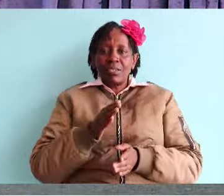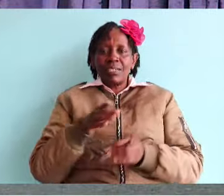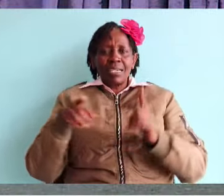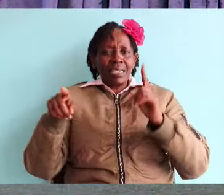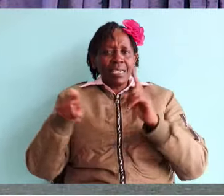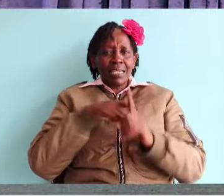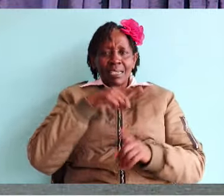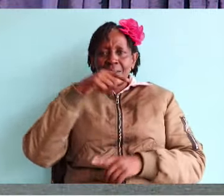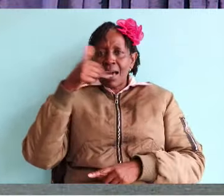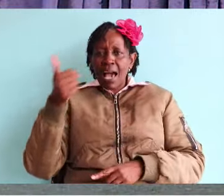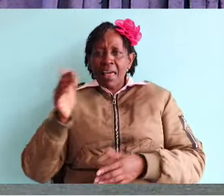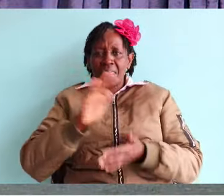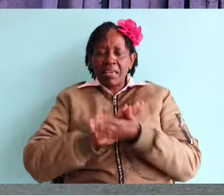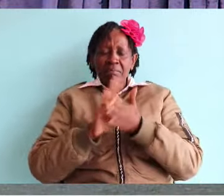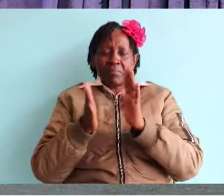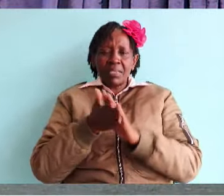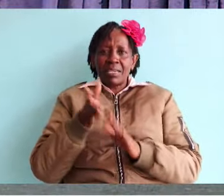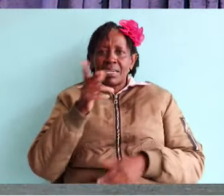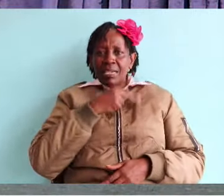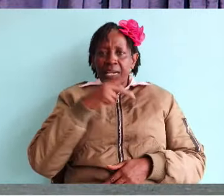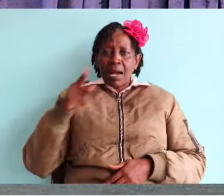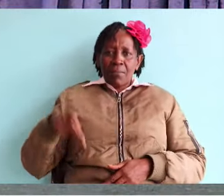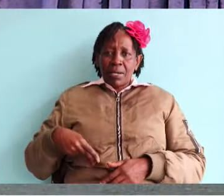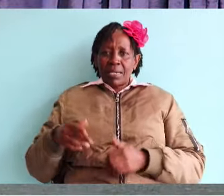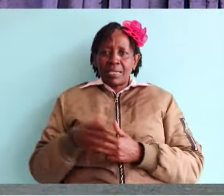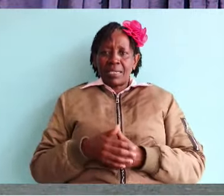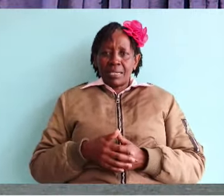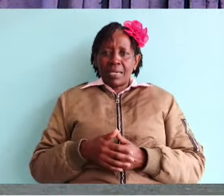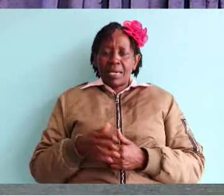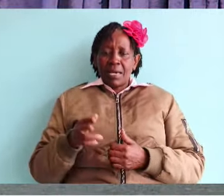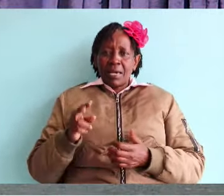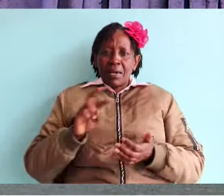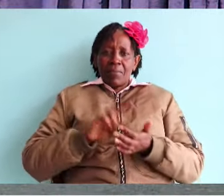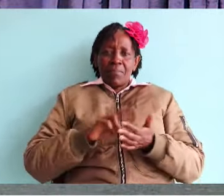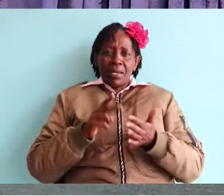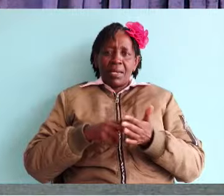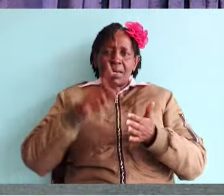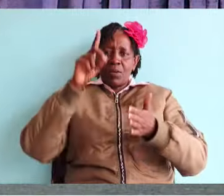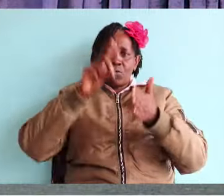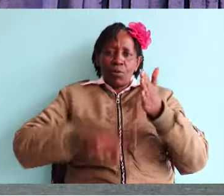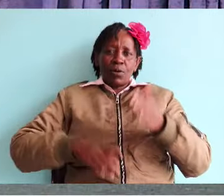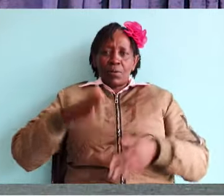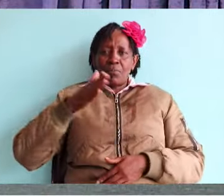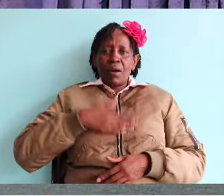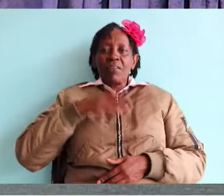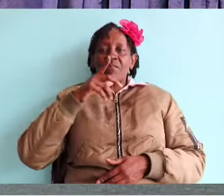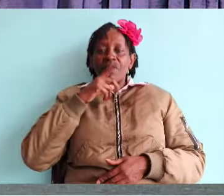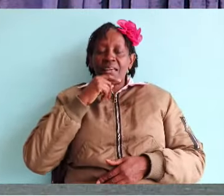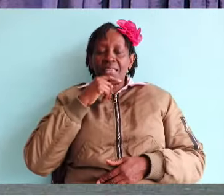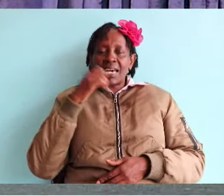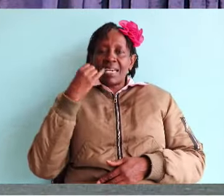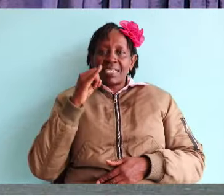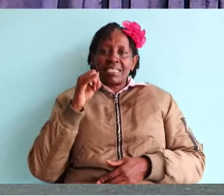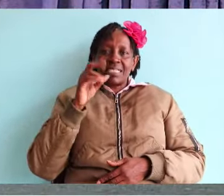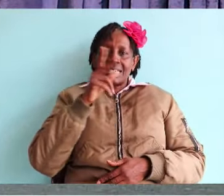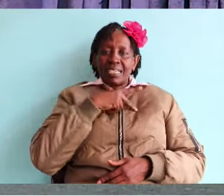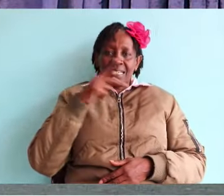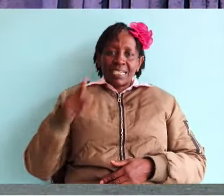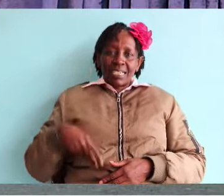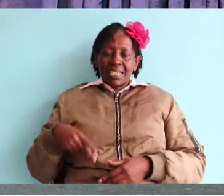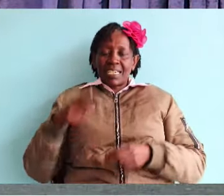the word Abimelech, the name Abimelech actually means my father is king. And this is the name